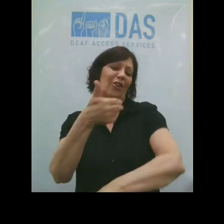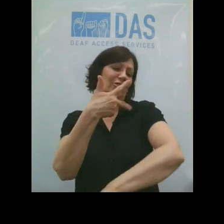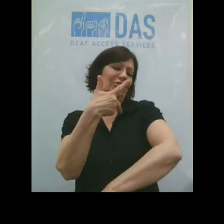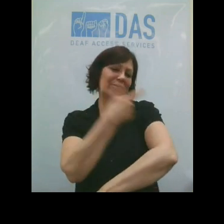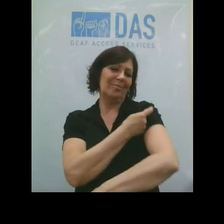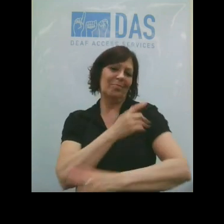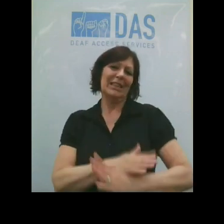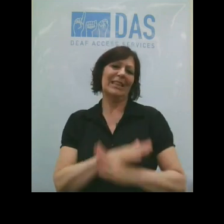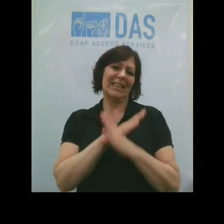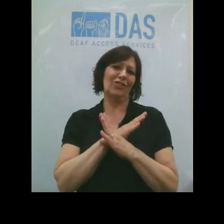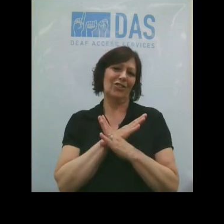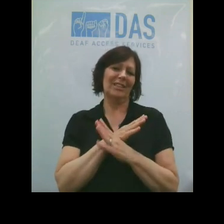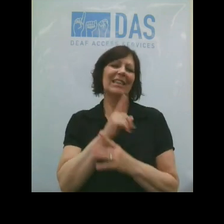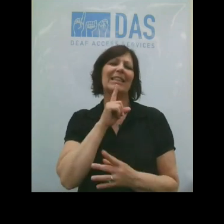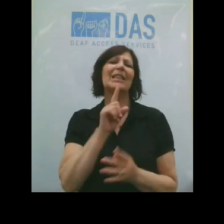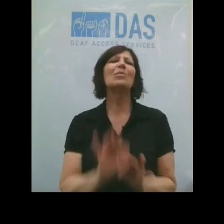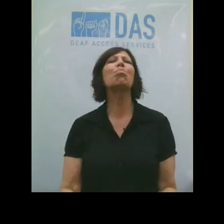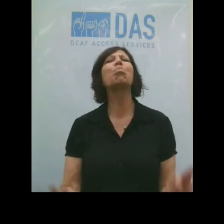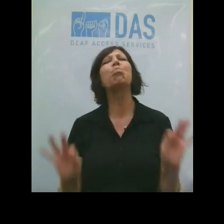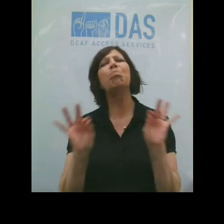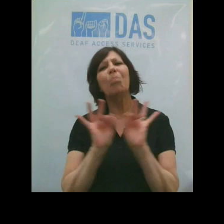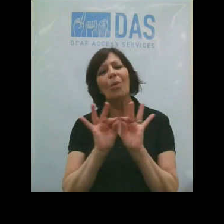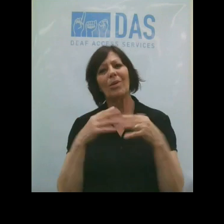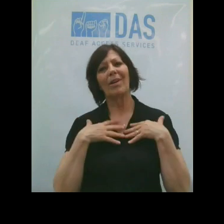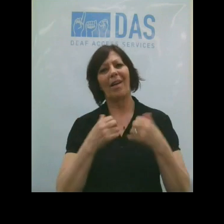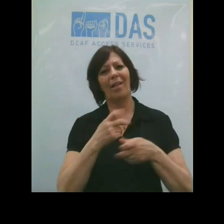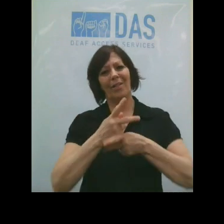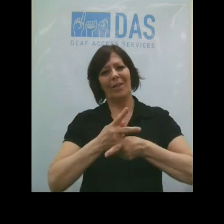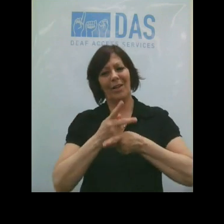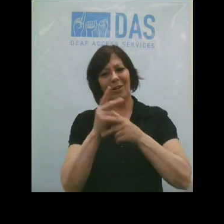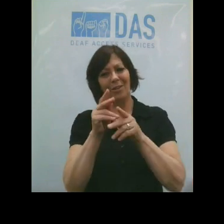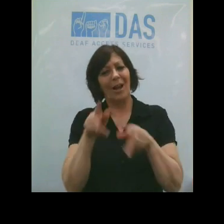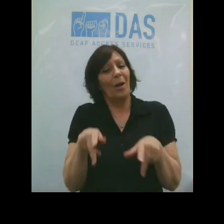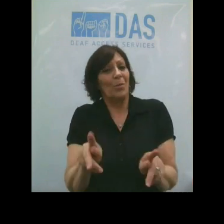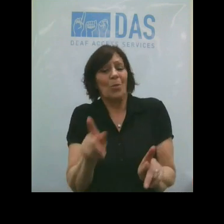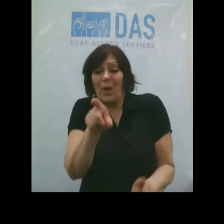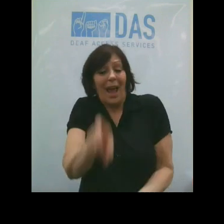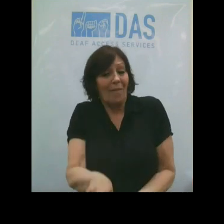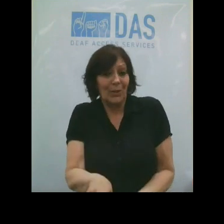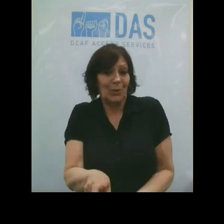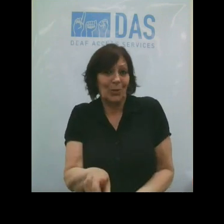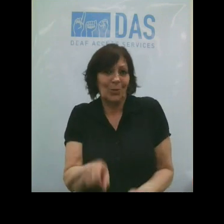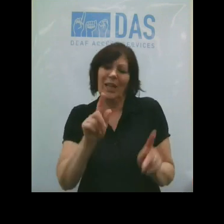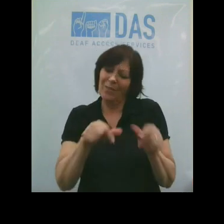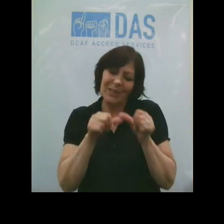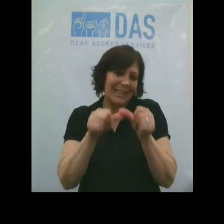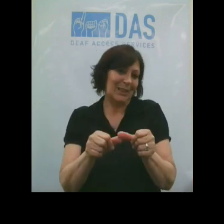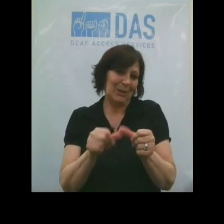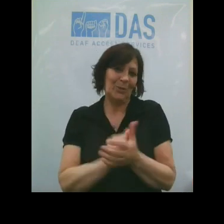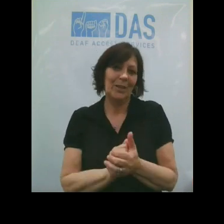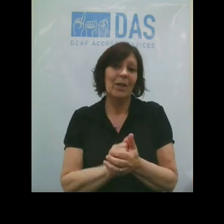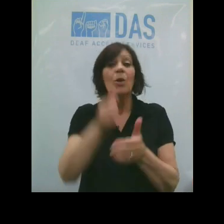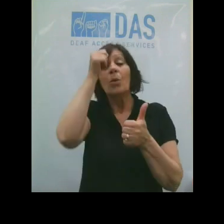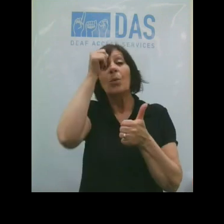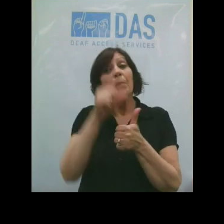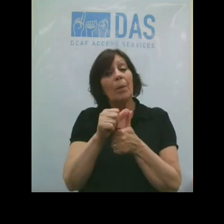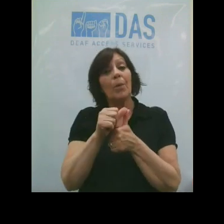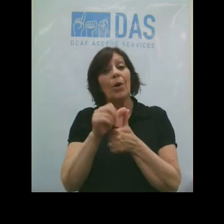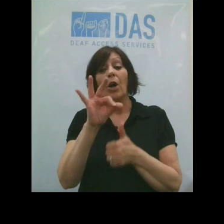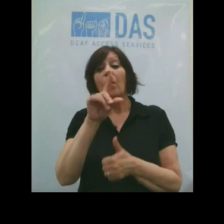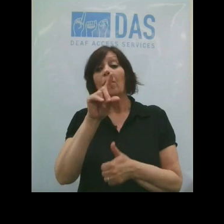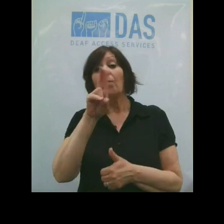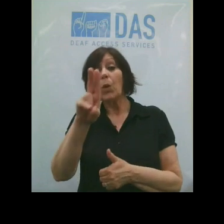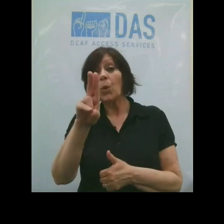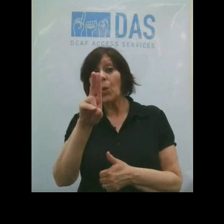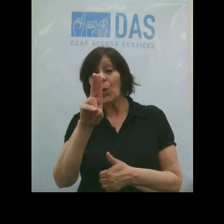are really important healthcare opportunities that we just cannot forego during COVID-19. Remember, flu season